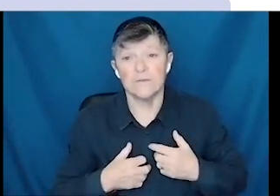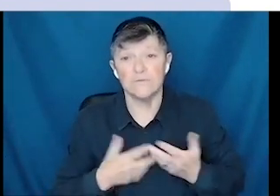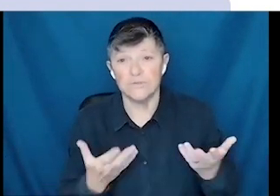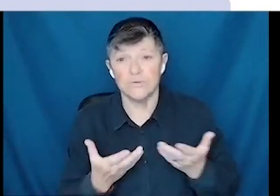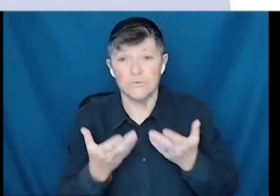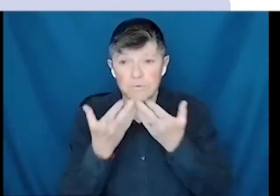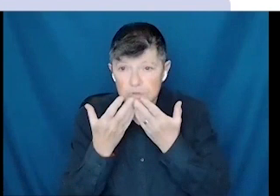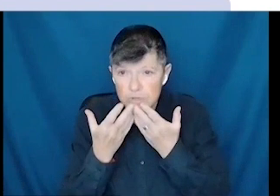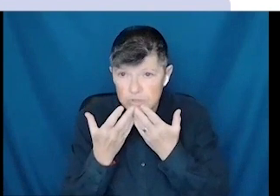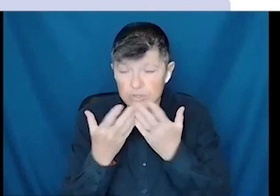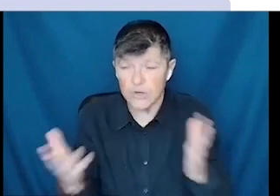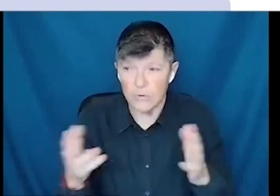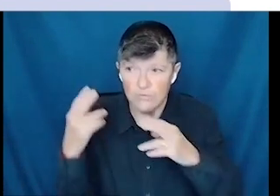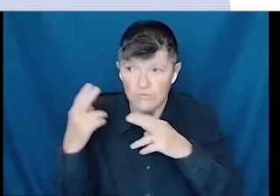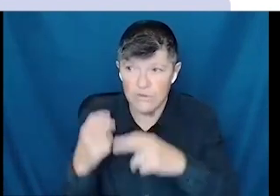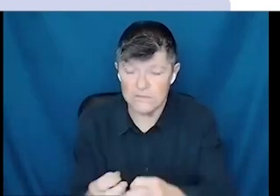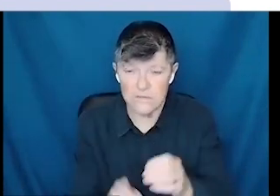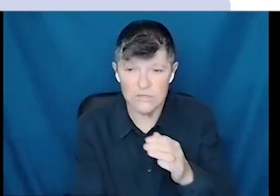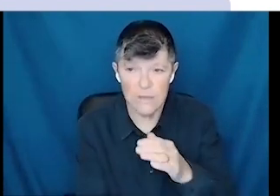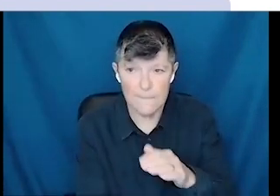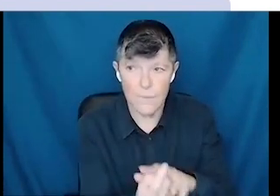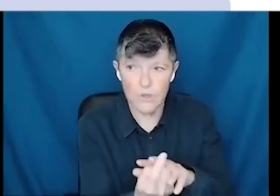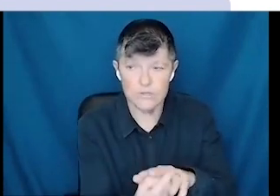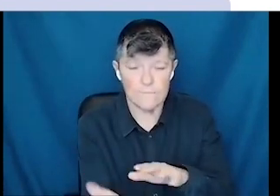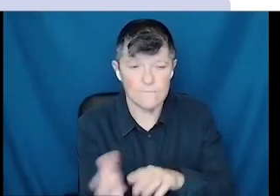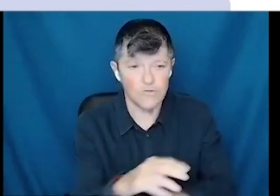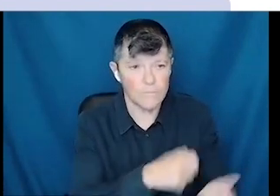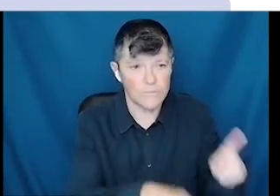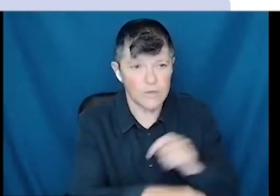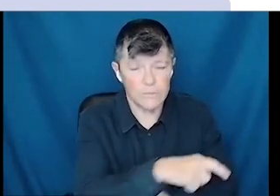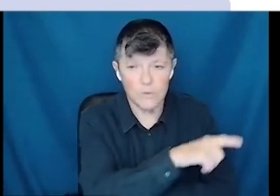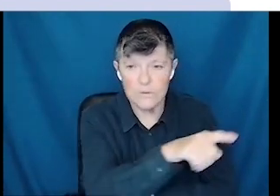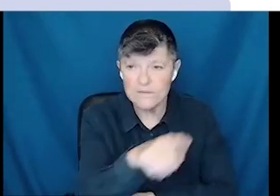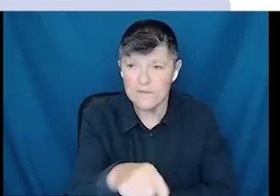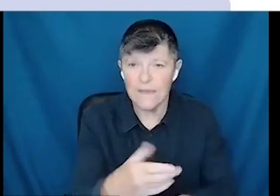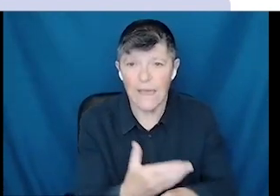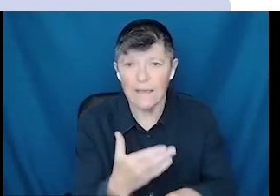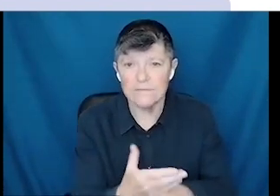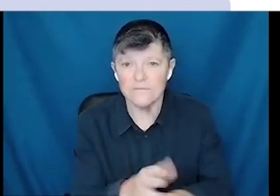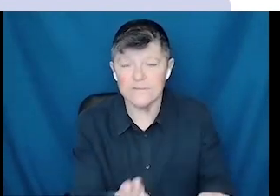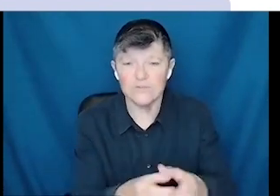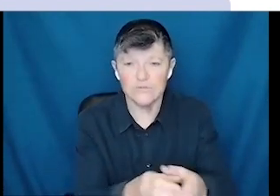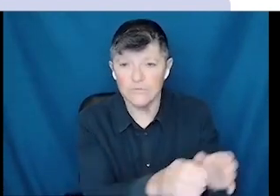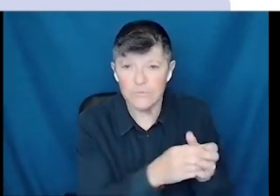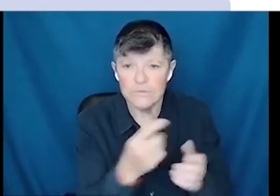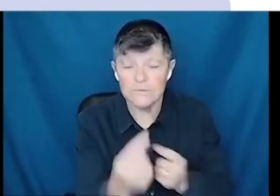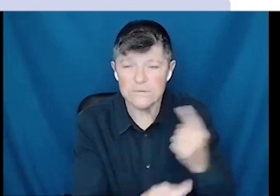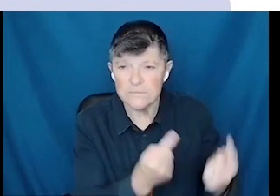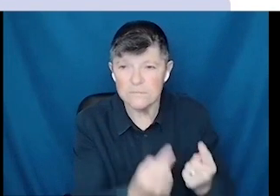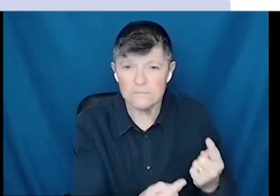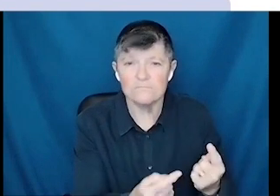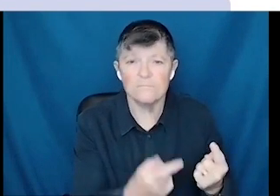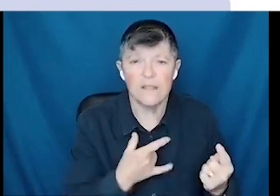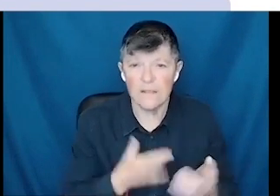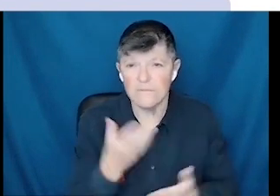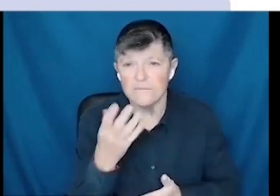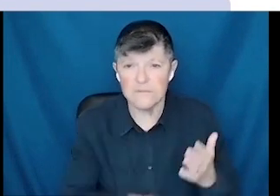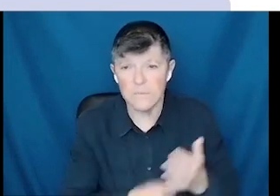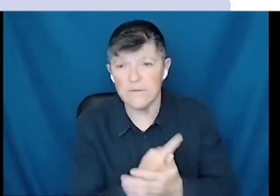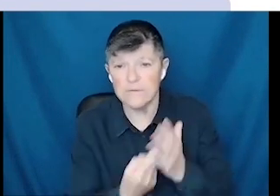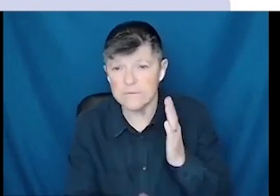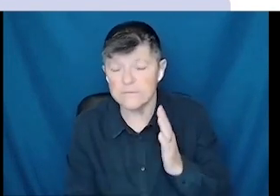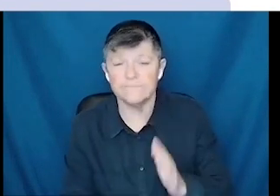is emerging from the community, activist groups, people with lived experience, etc.